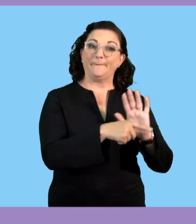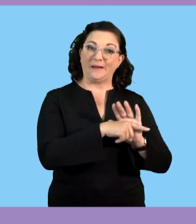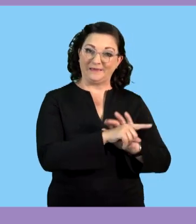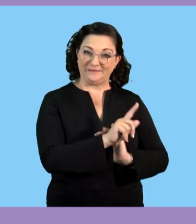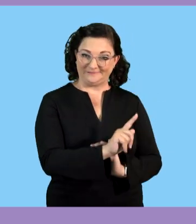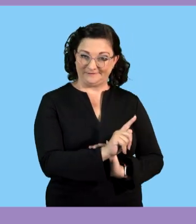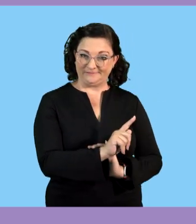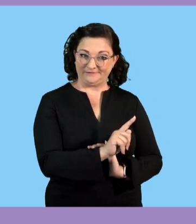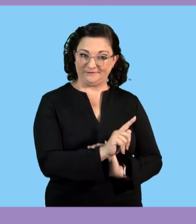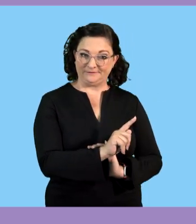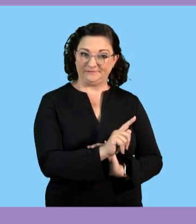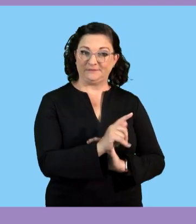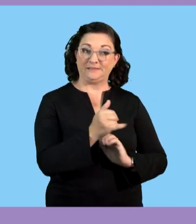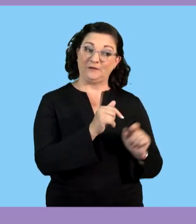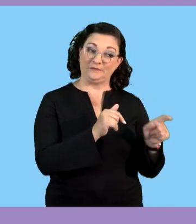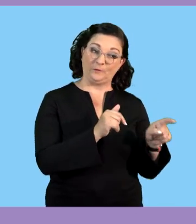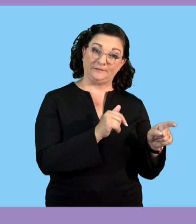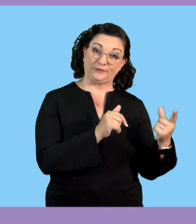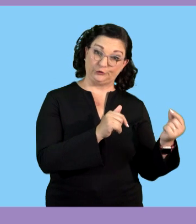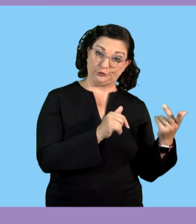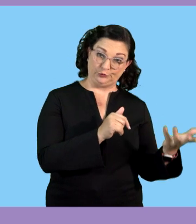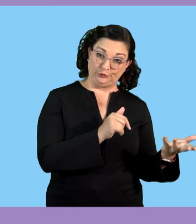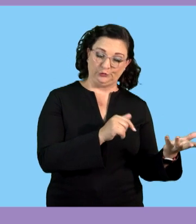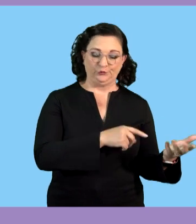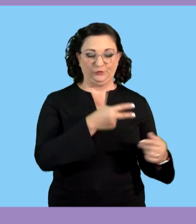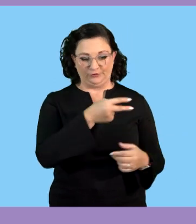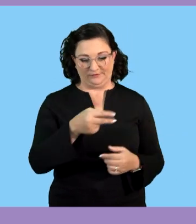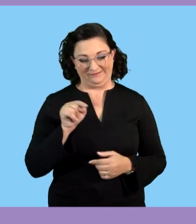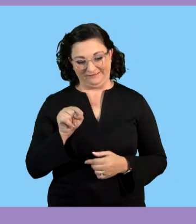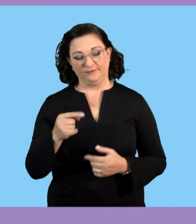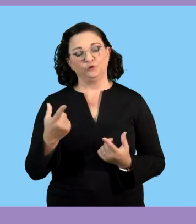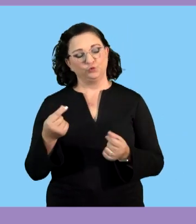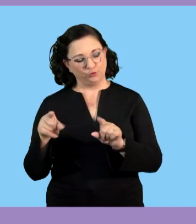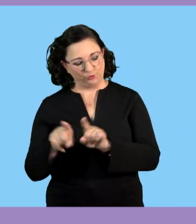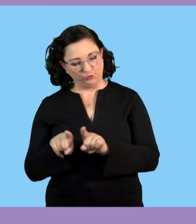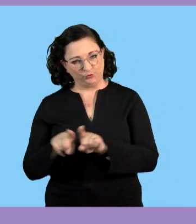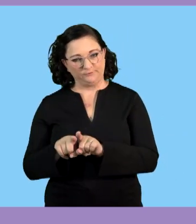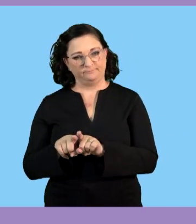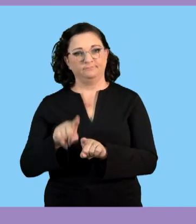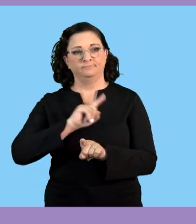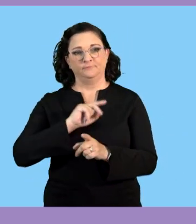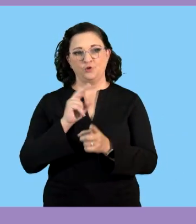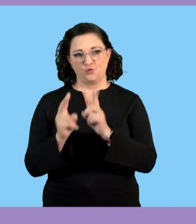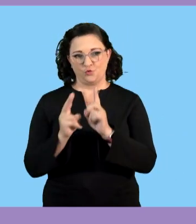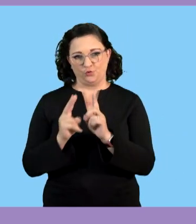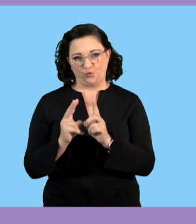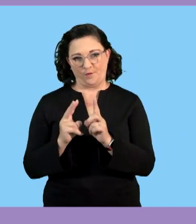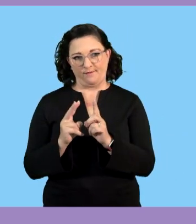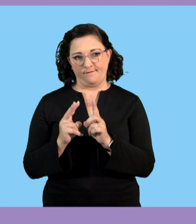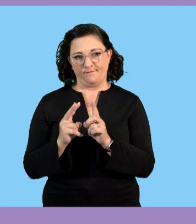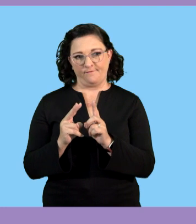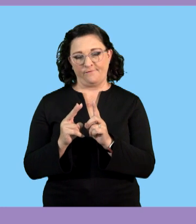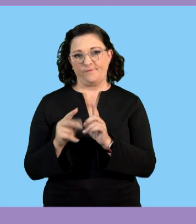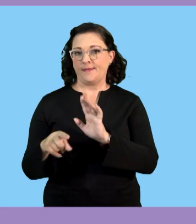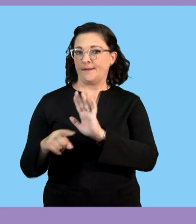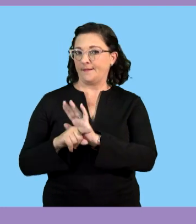added, we are subtracting it. And what I do now on one side of the equal sign, I must go and do on the other side of that equal sign.